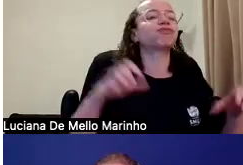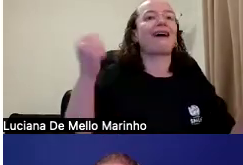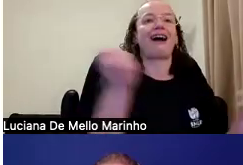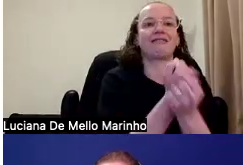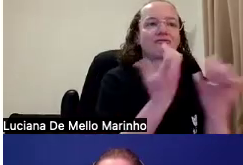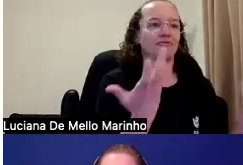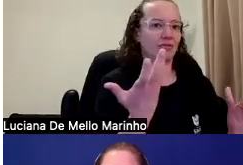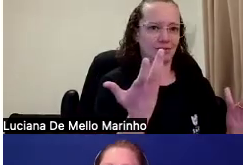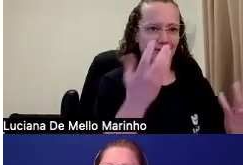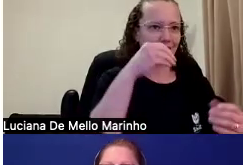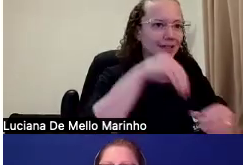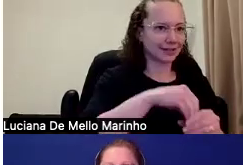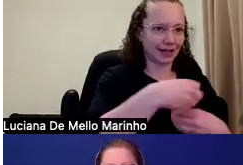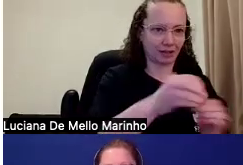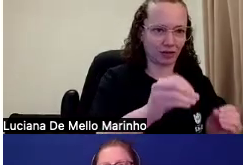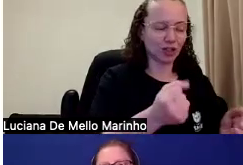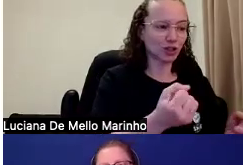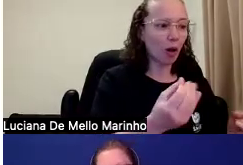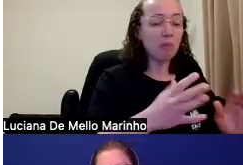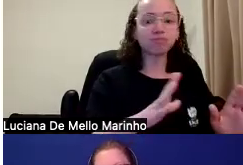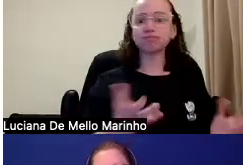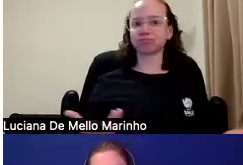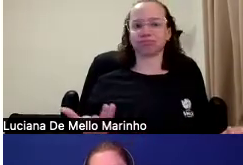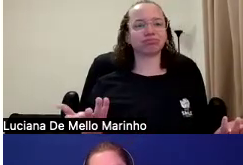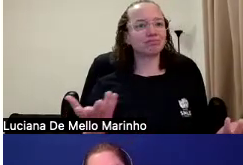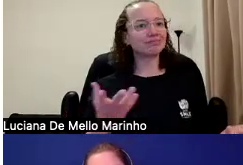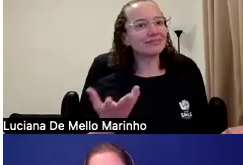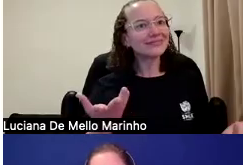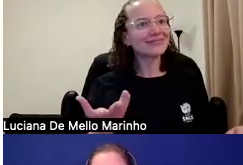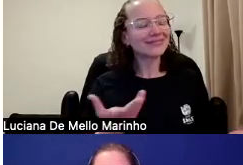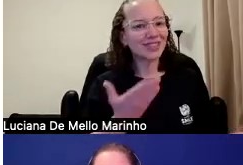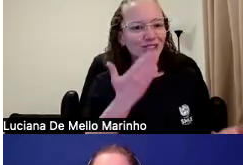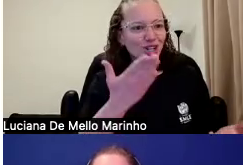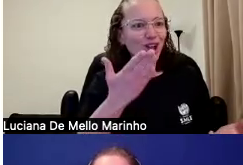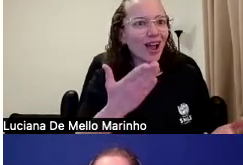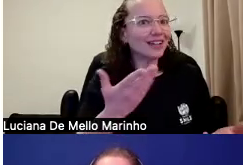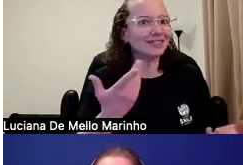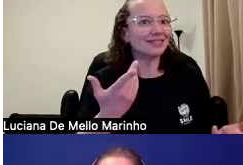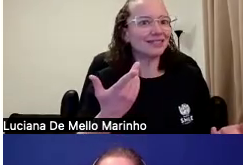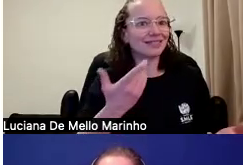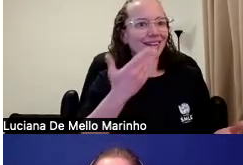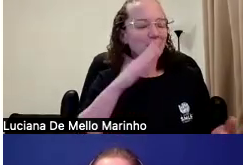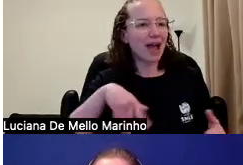dentists themselves would do everything in the office. So